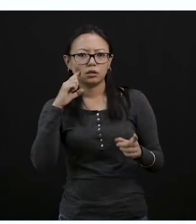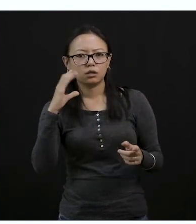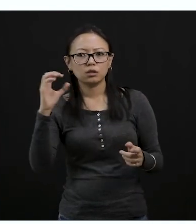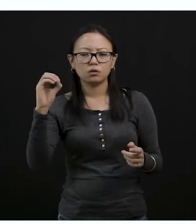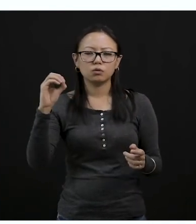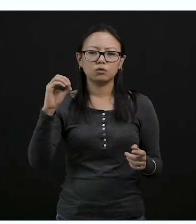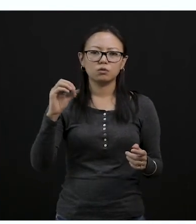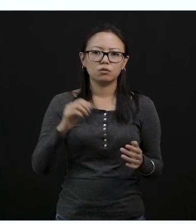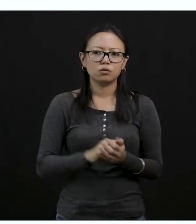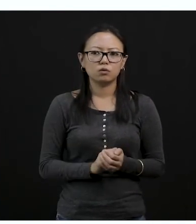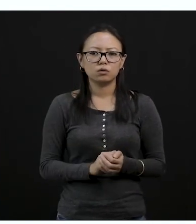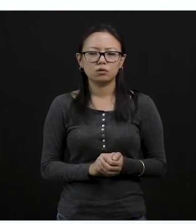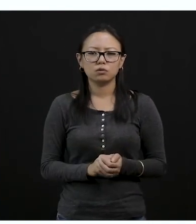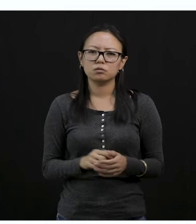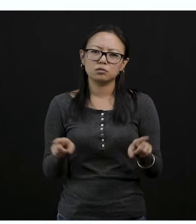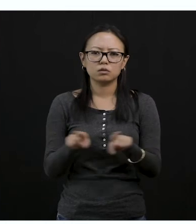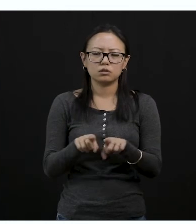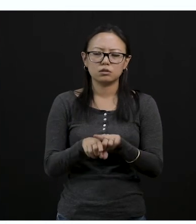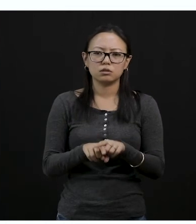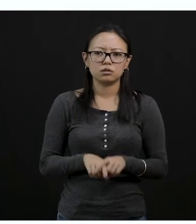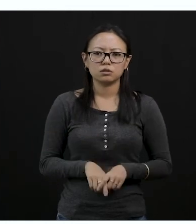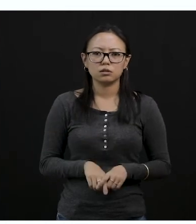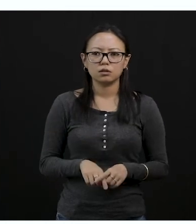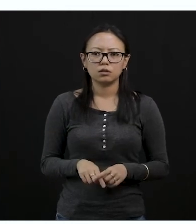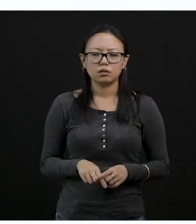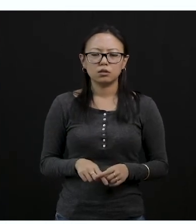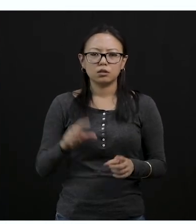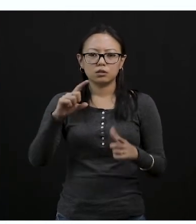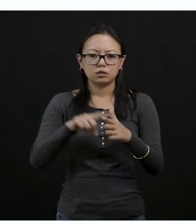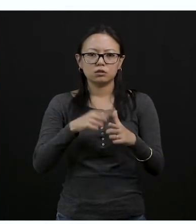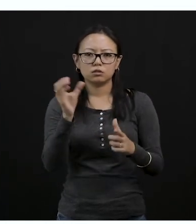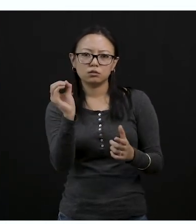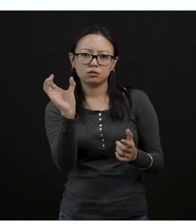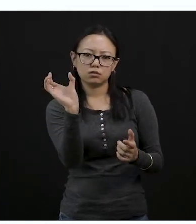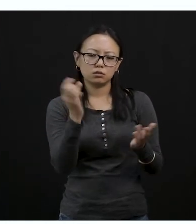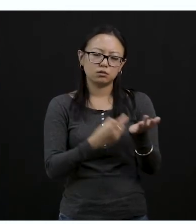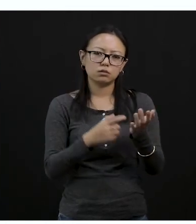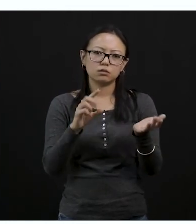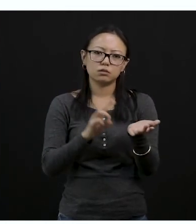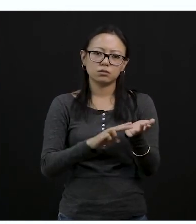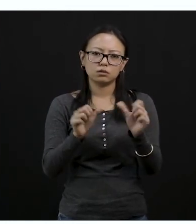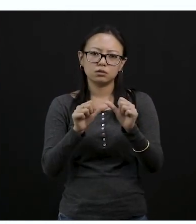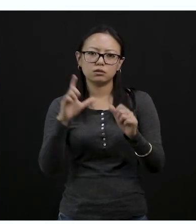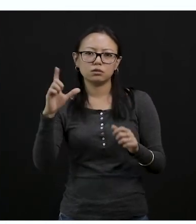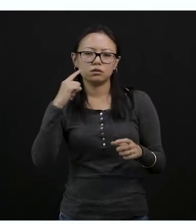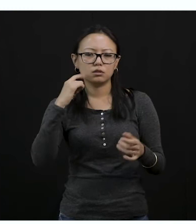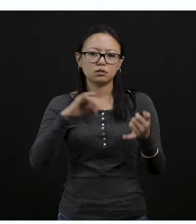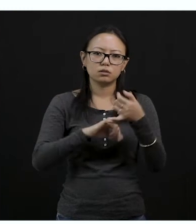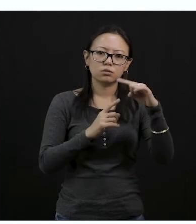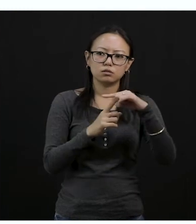will go, take the news, edit it, and record the voice and send the message through